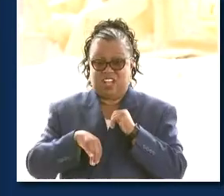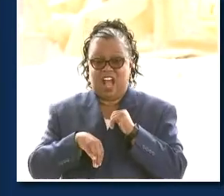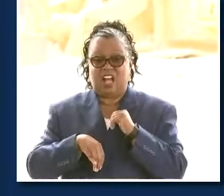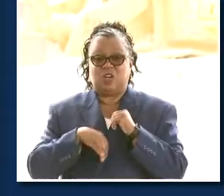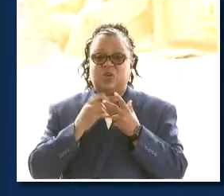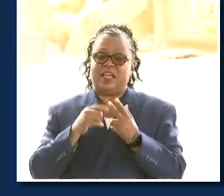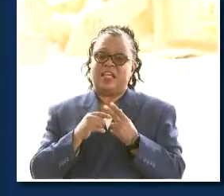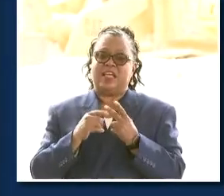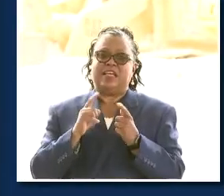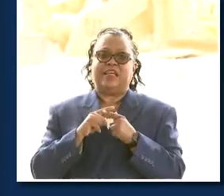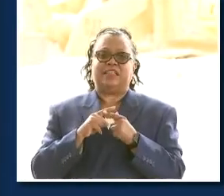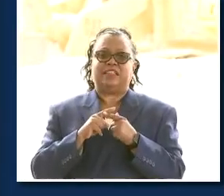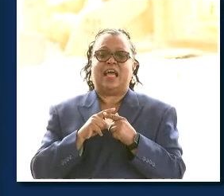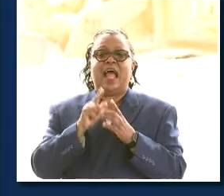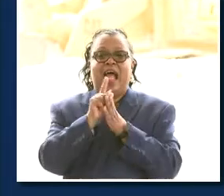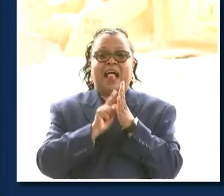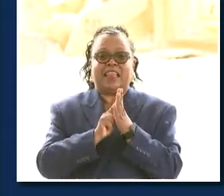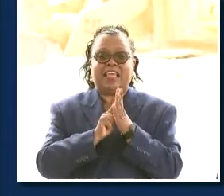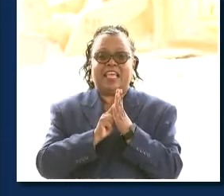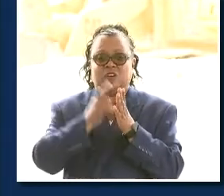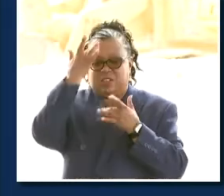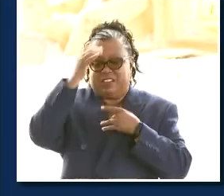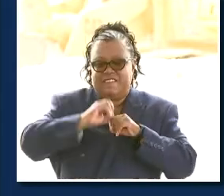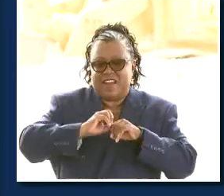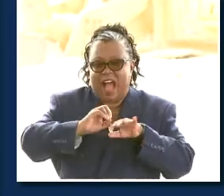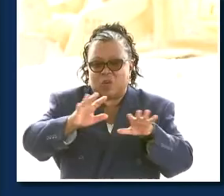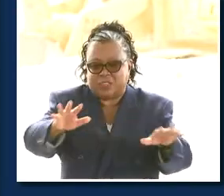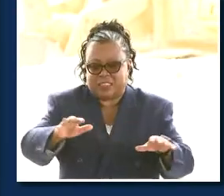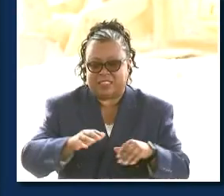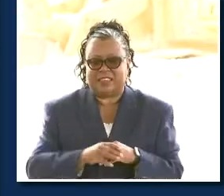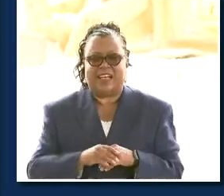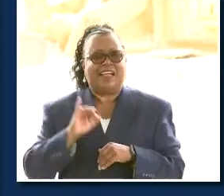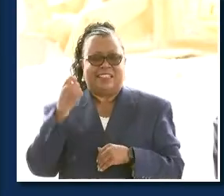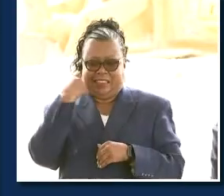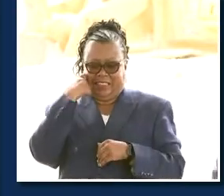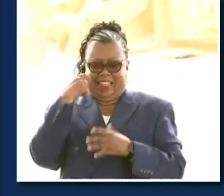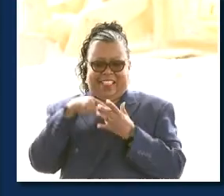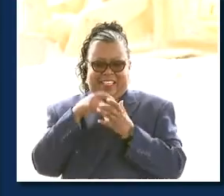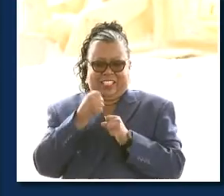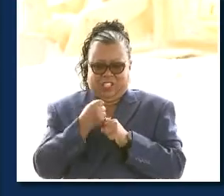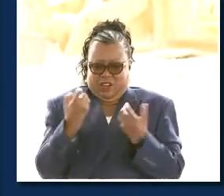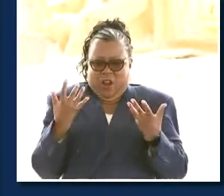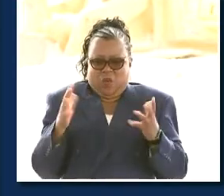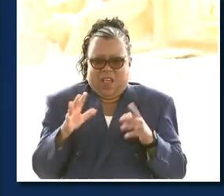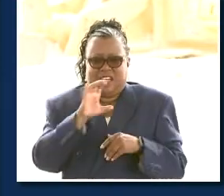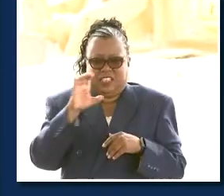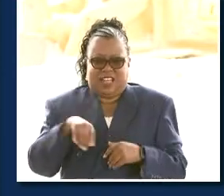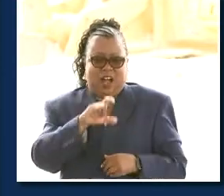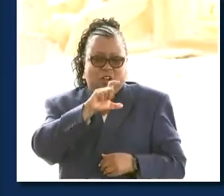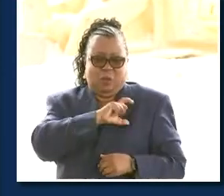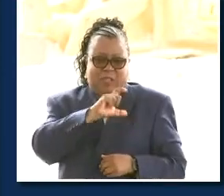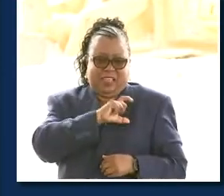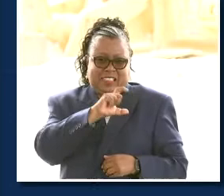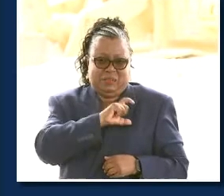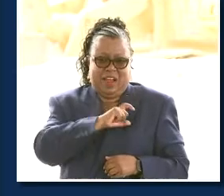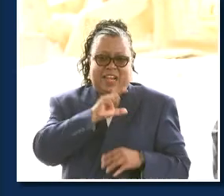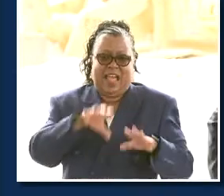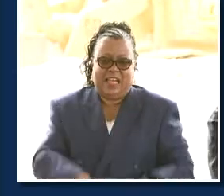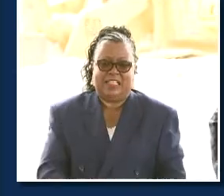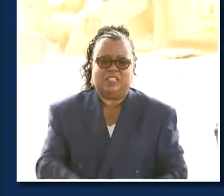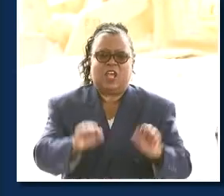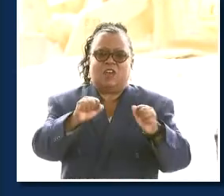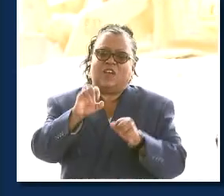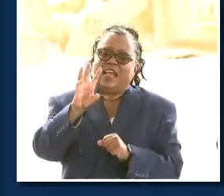awash in illegal firearms. Just this year already, the Chicago Police Department has taken